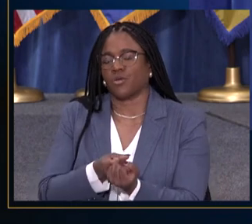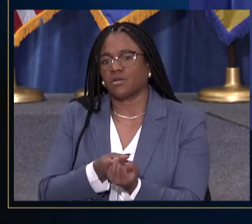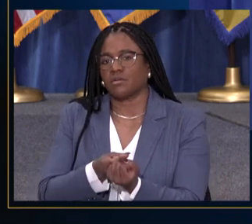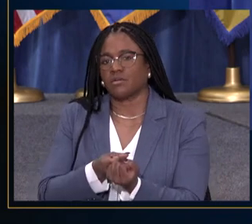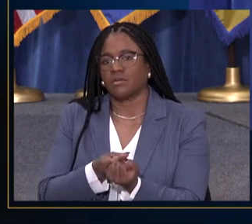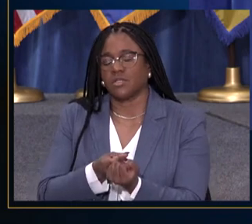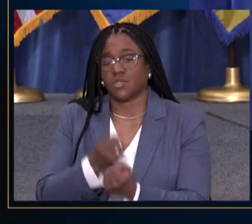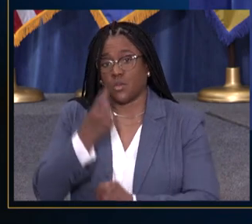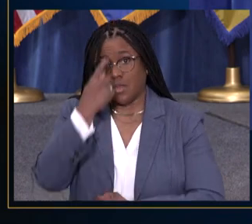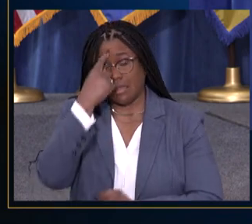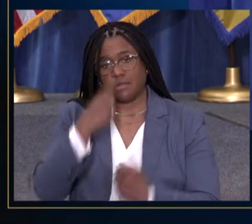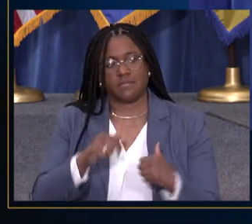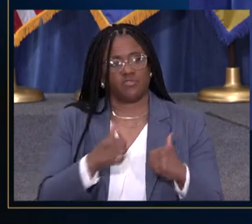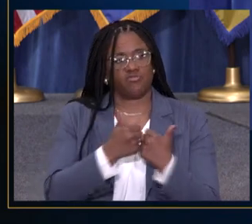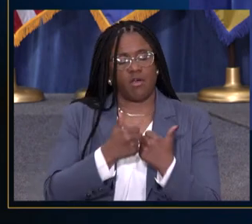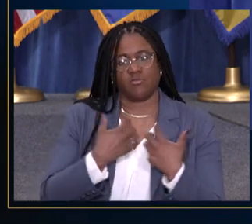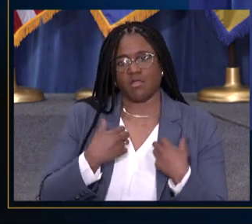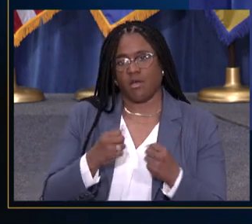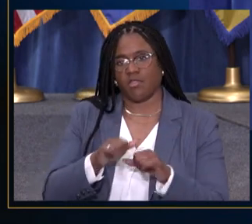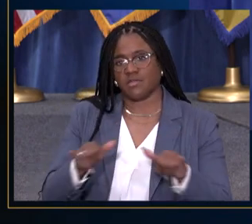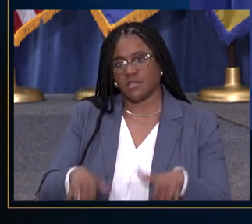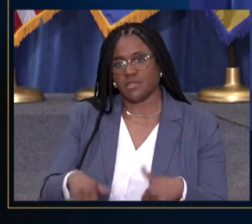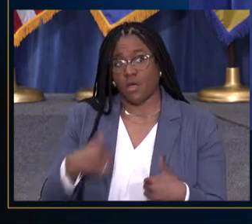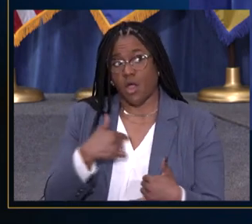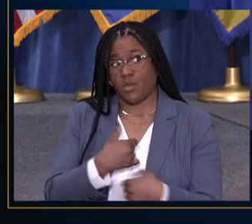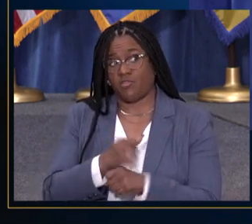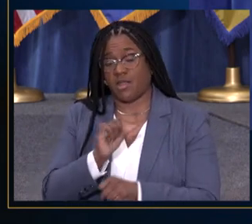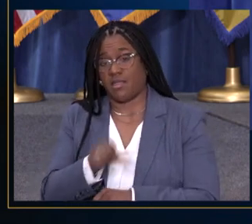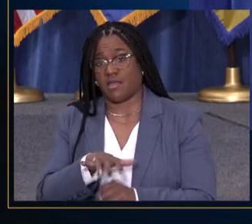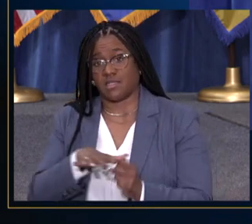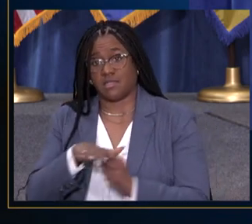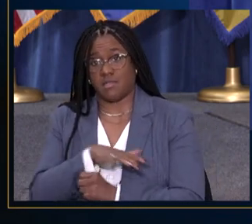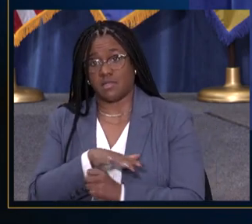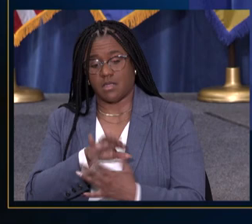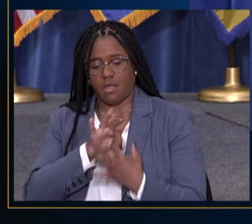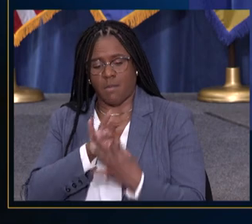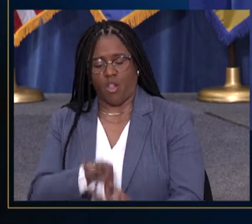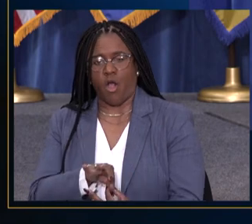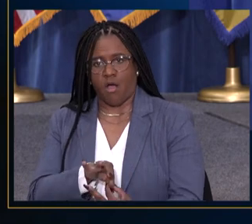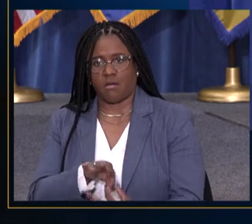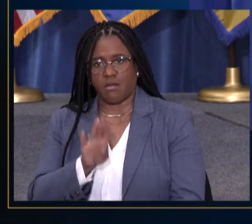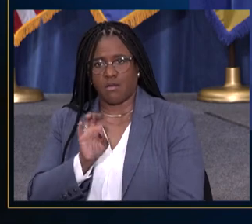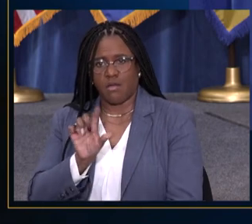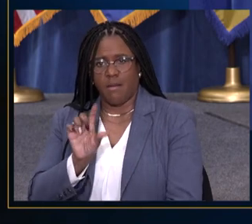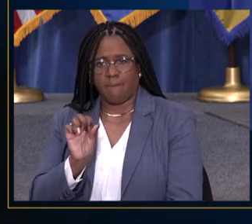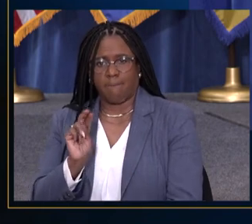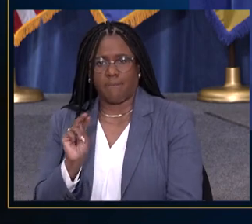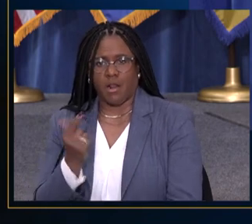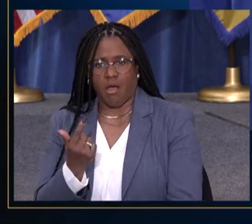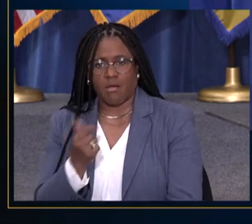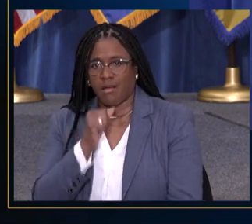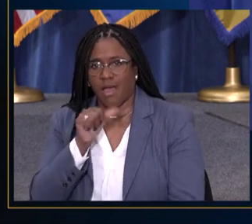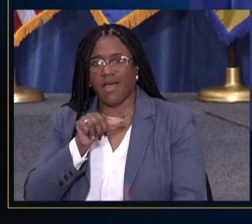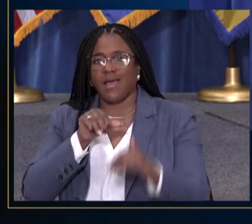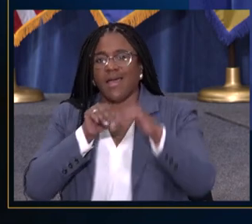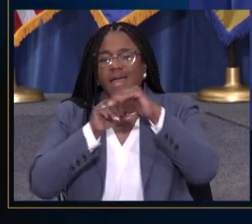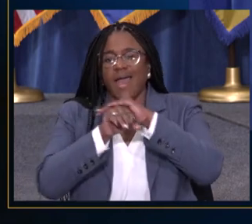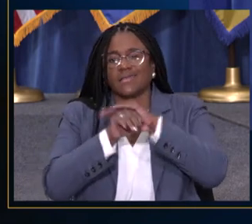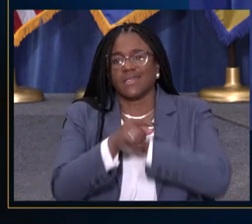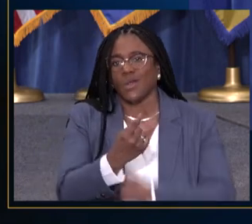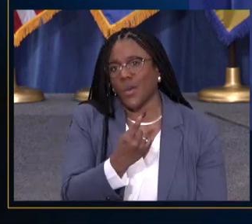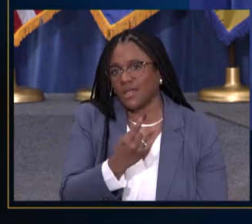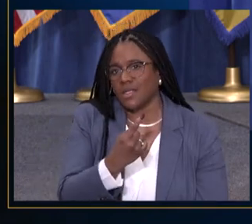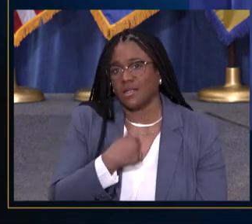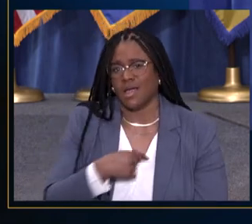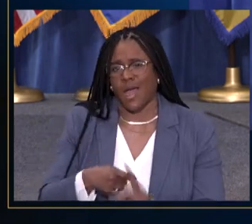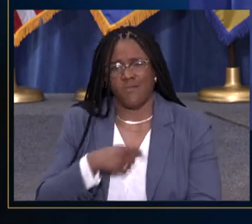think about challenges in the health system, are we creating a space of belonging? When I come into, it's not just access, it's what happens when I get there. I'm from